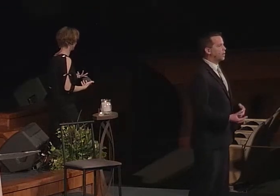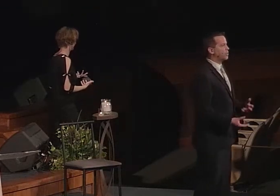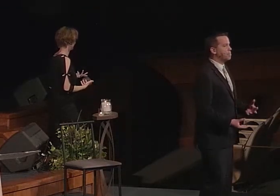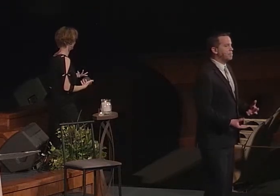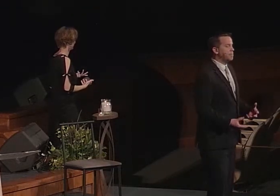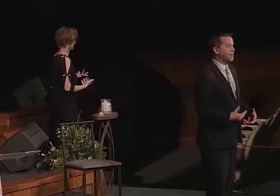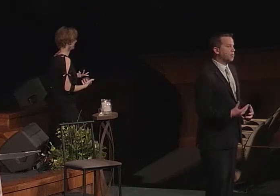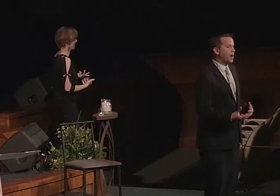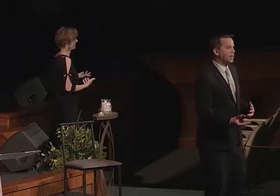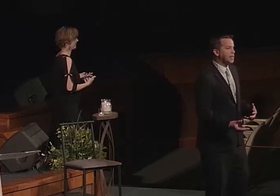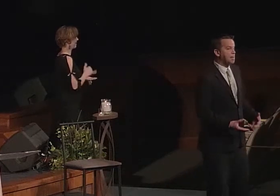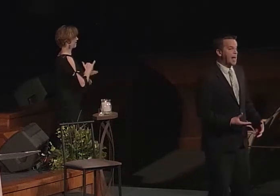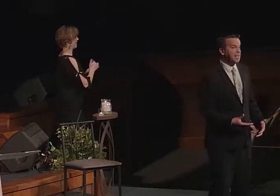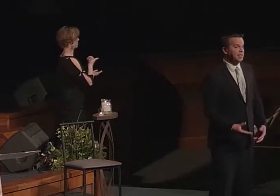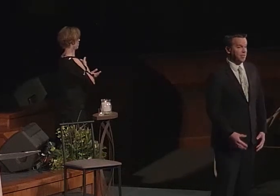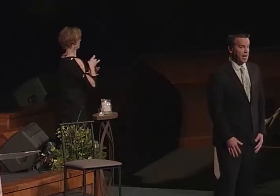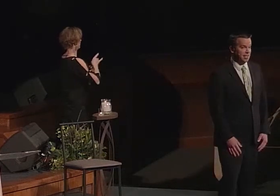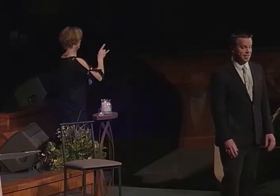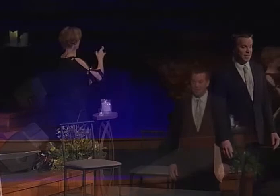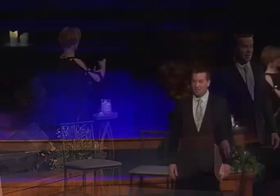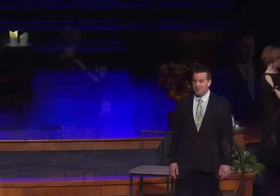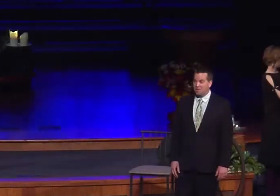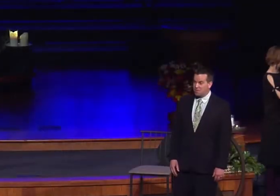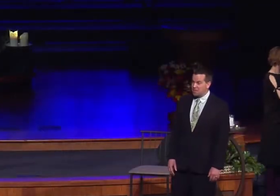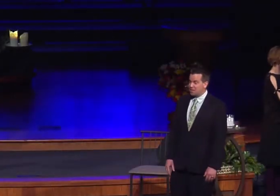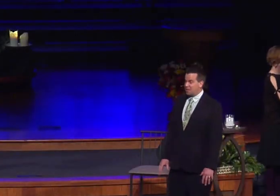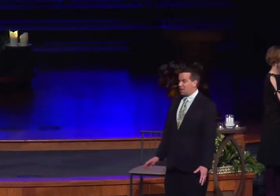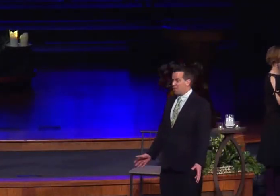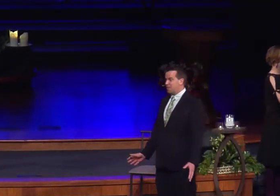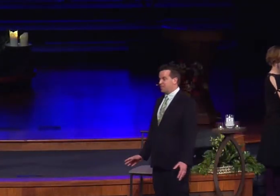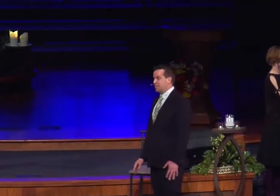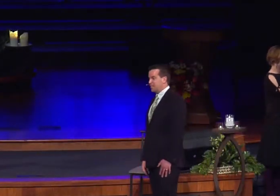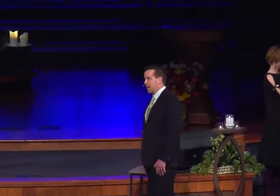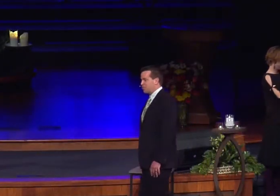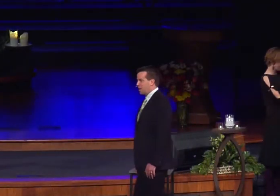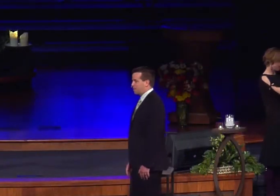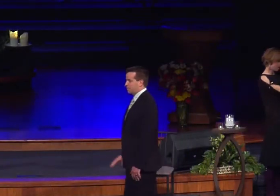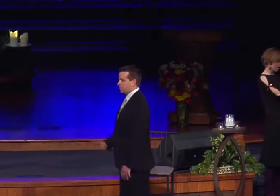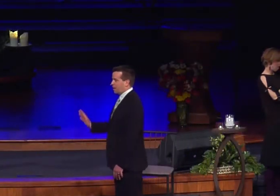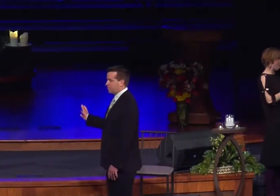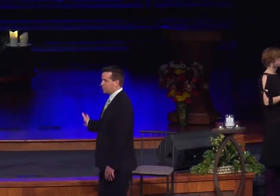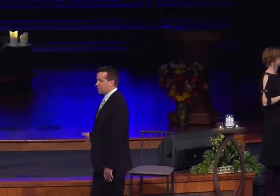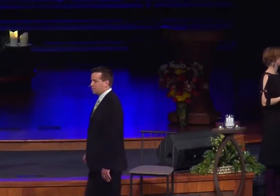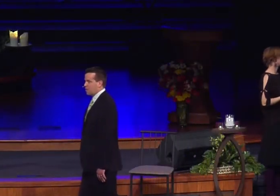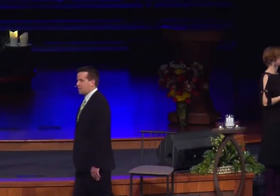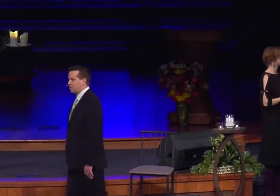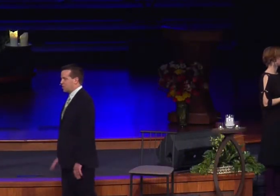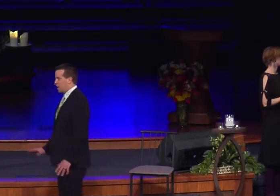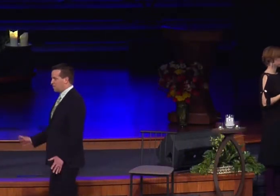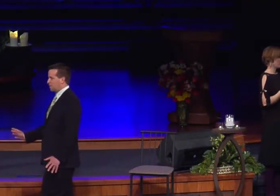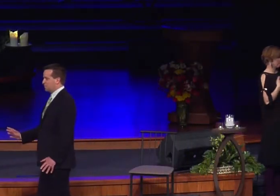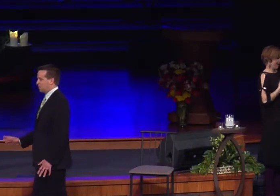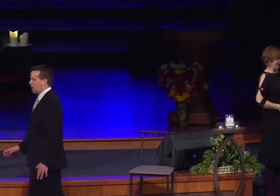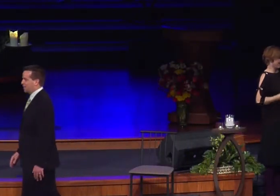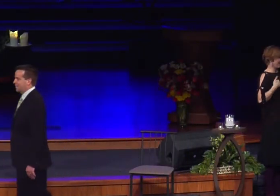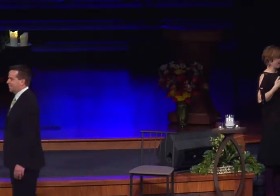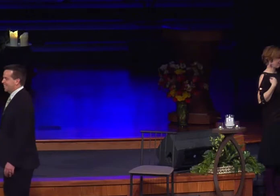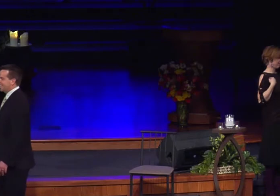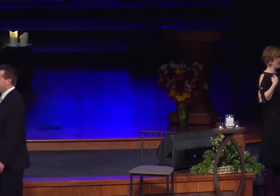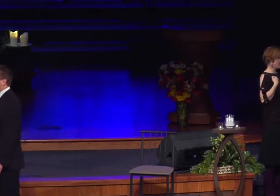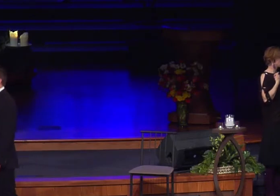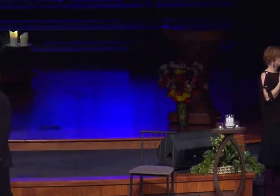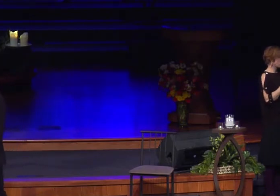And that's what our spirituality demands of us. For me, the God part is easy. I've tried throughout my life to not believe in